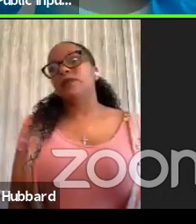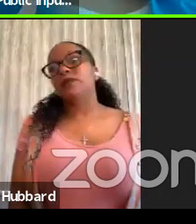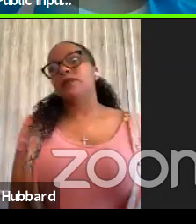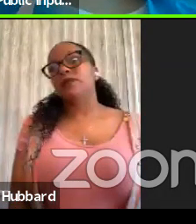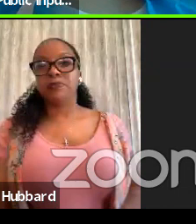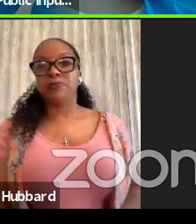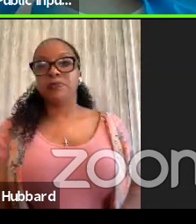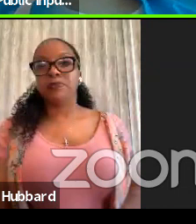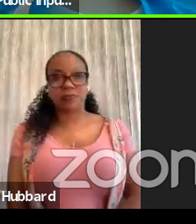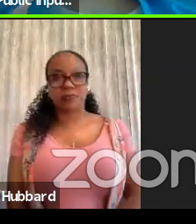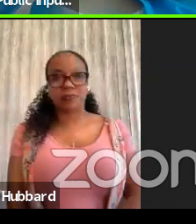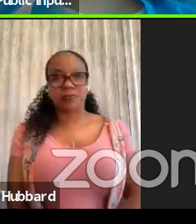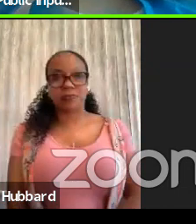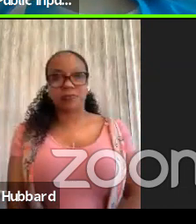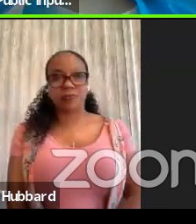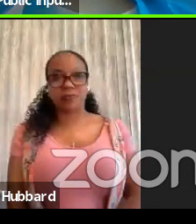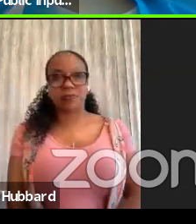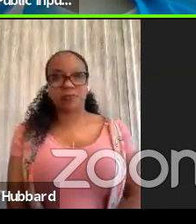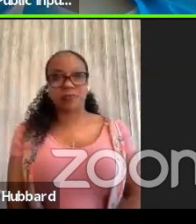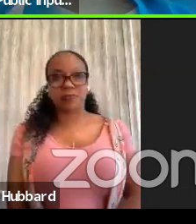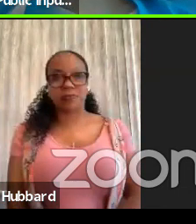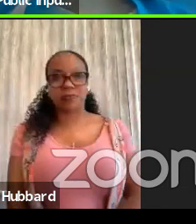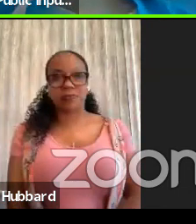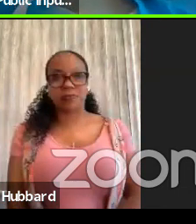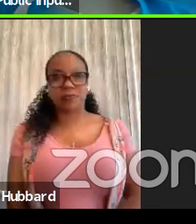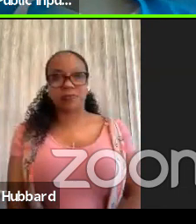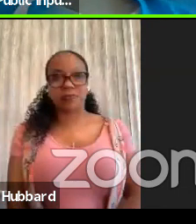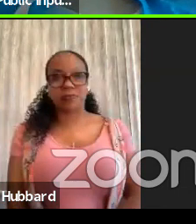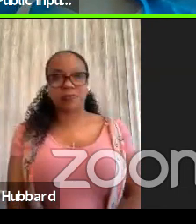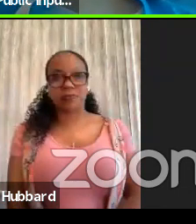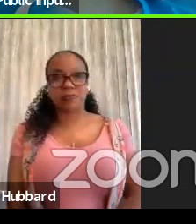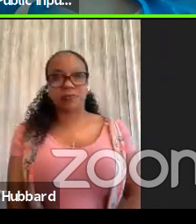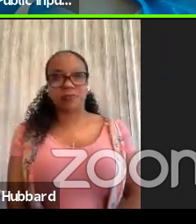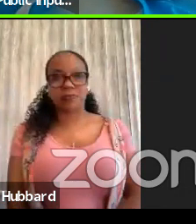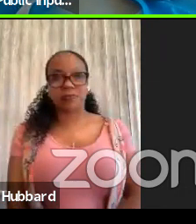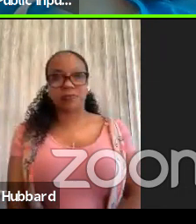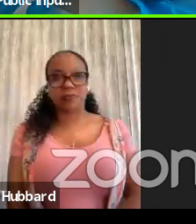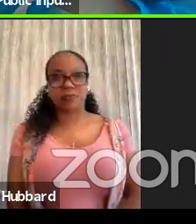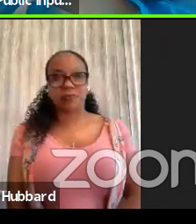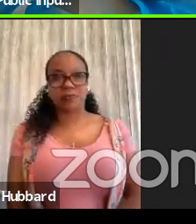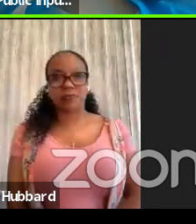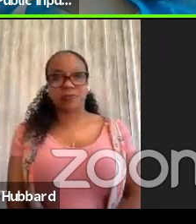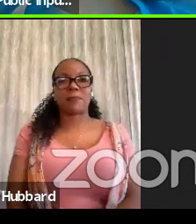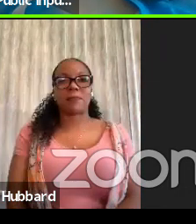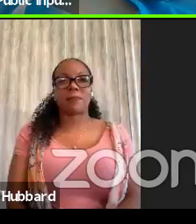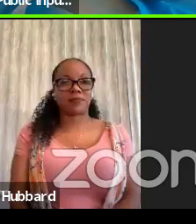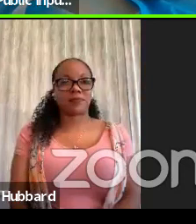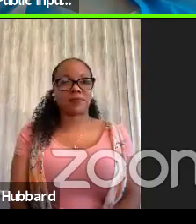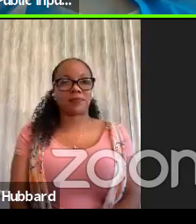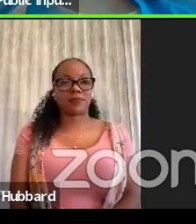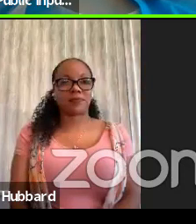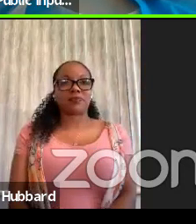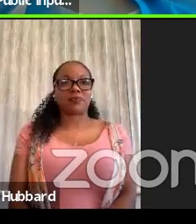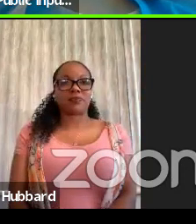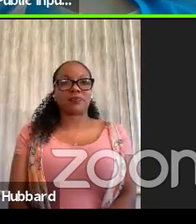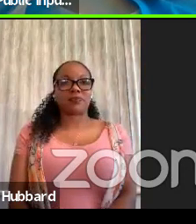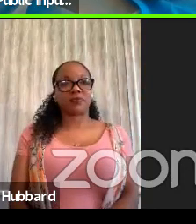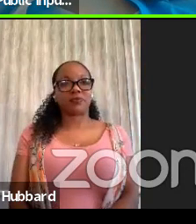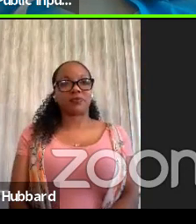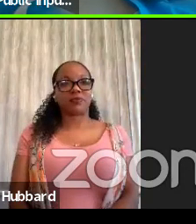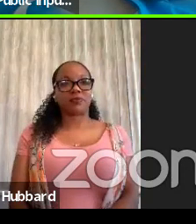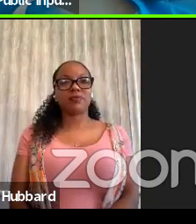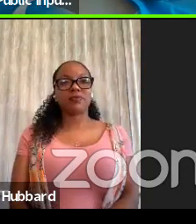timely. And just a little quick reminder of who we are. We've been doing grant making